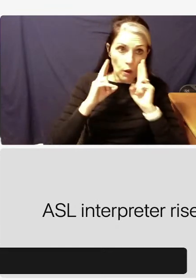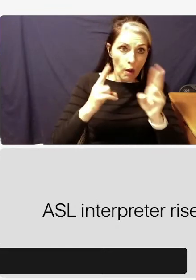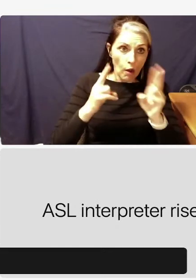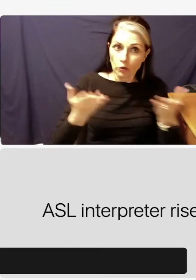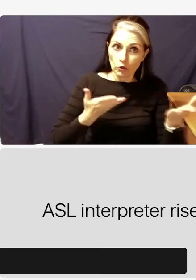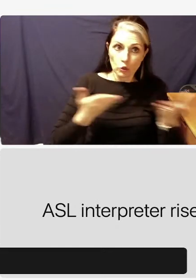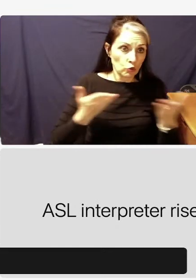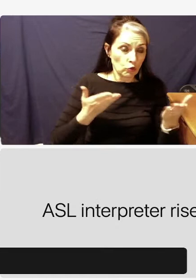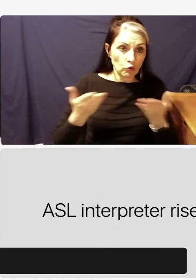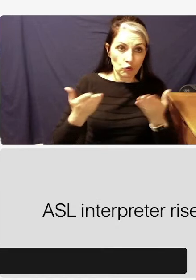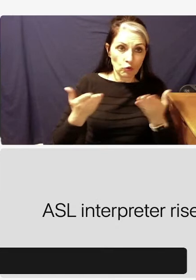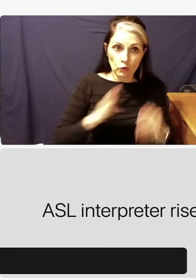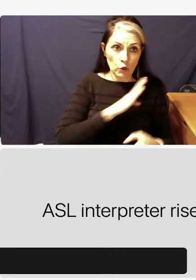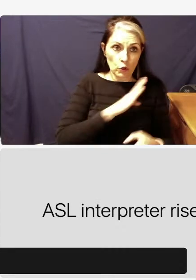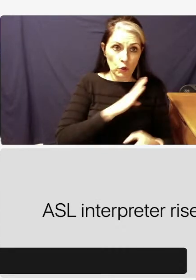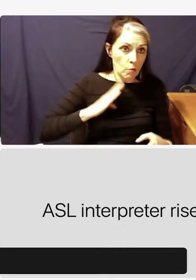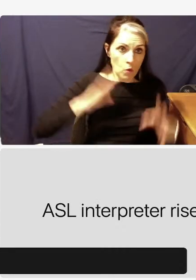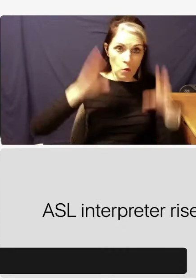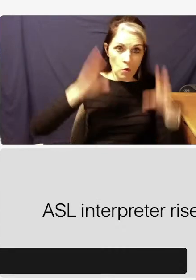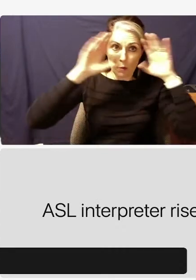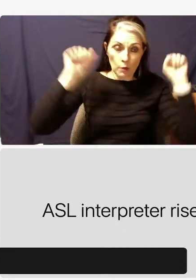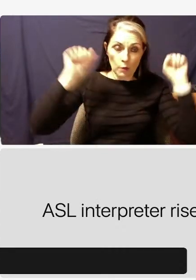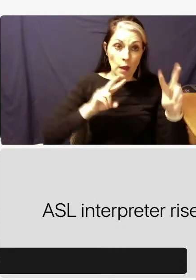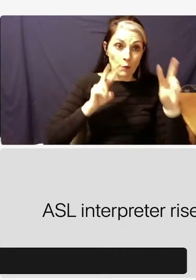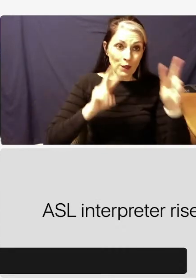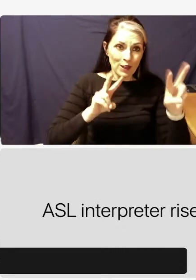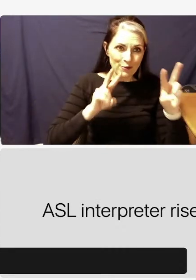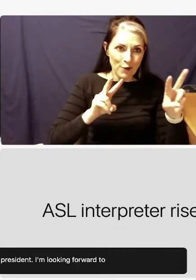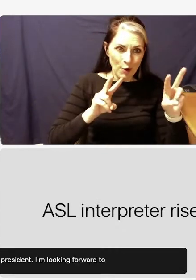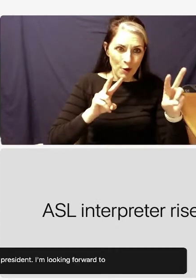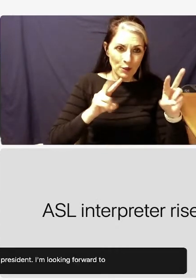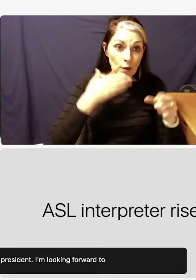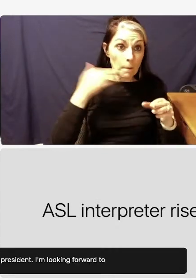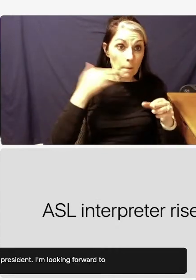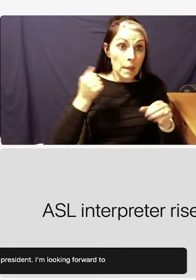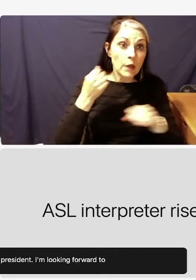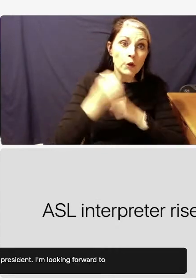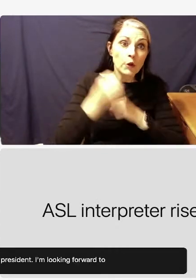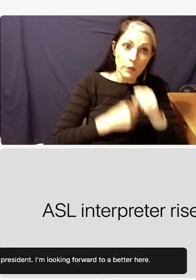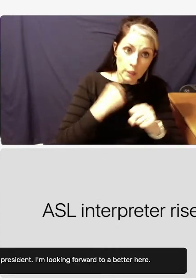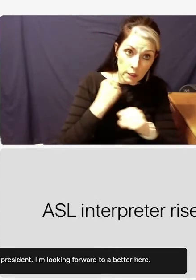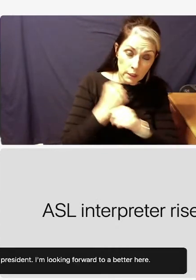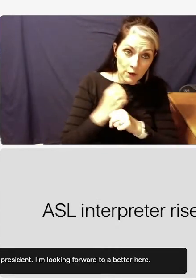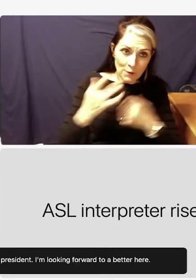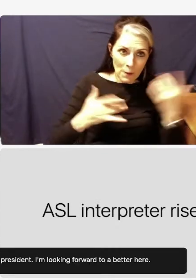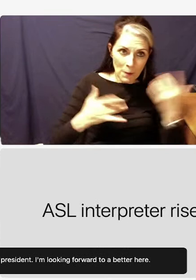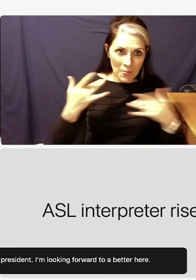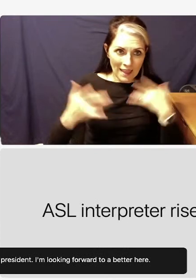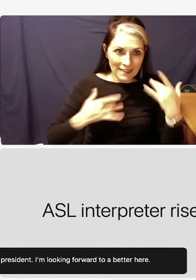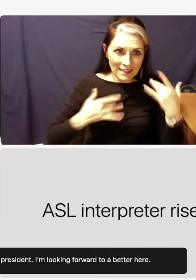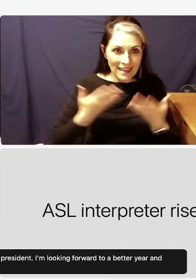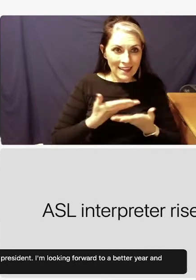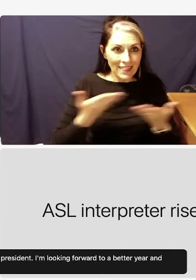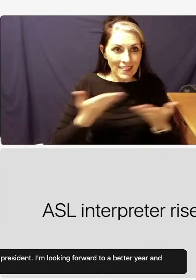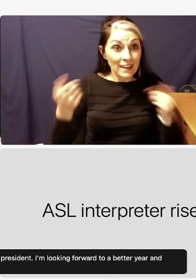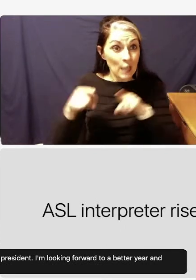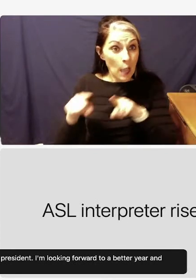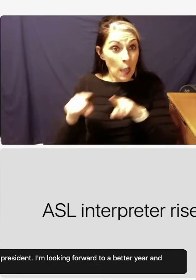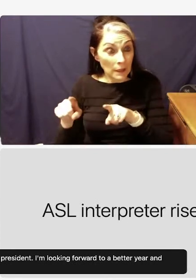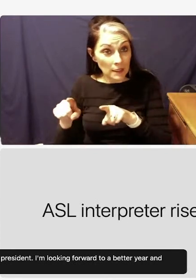serve as your board president i'm looking forward to a better year and exciting things happening